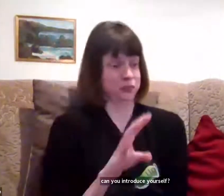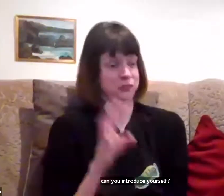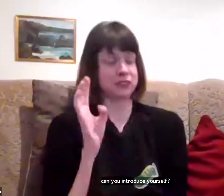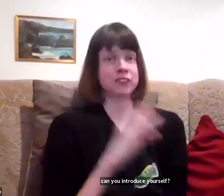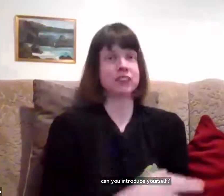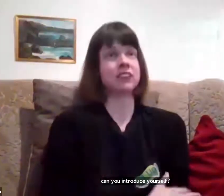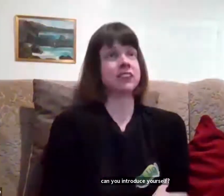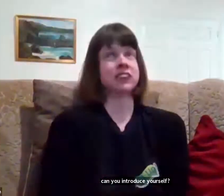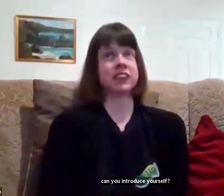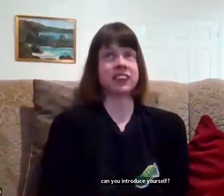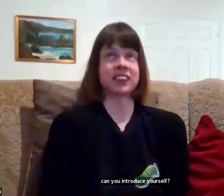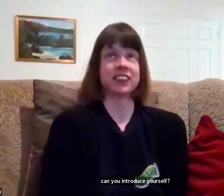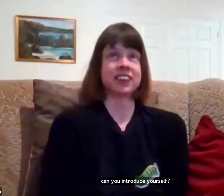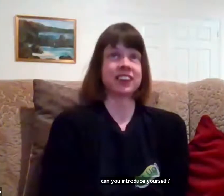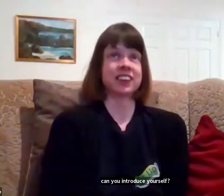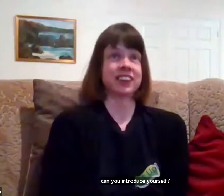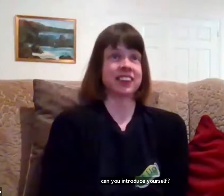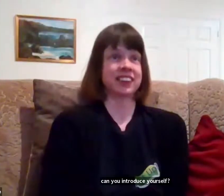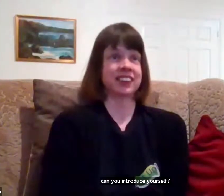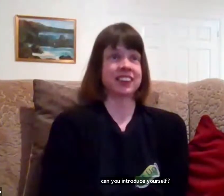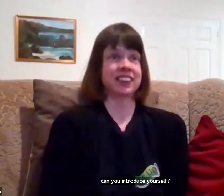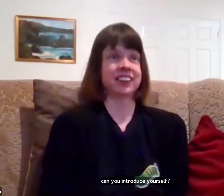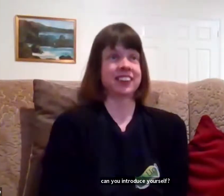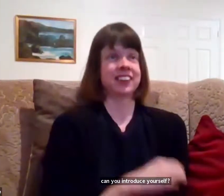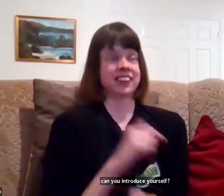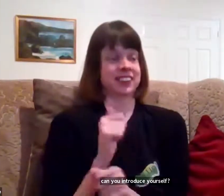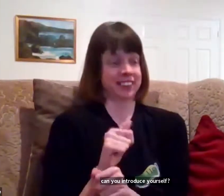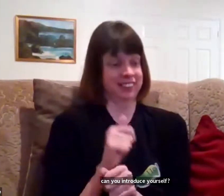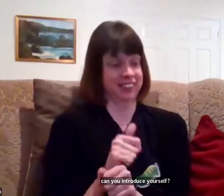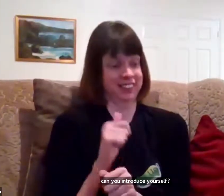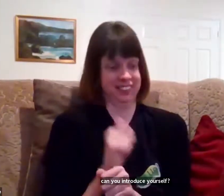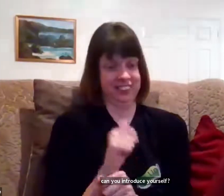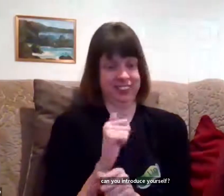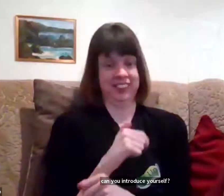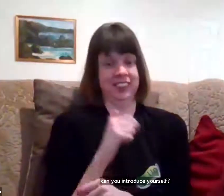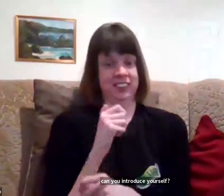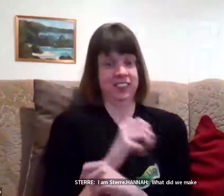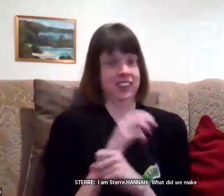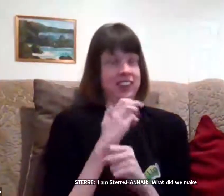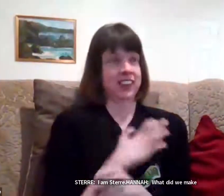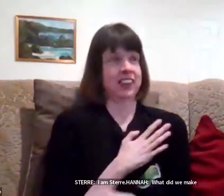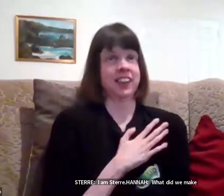I'm Stera. And what did we make with the ideas? We made